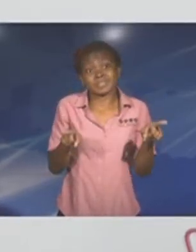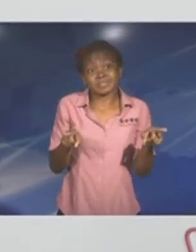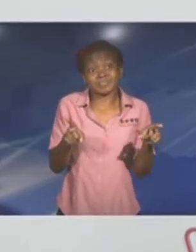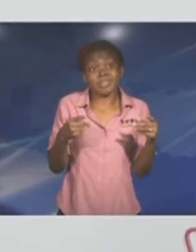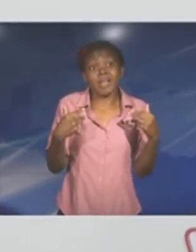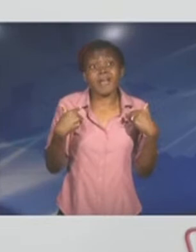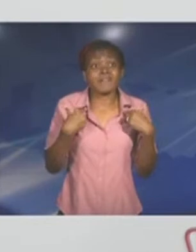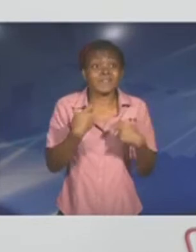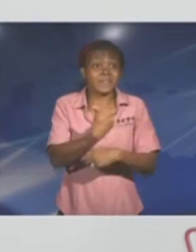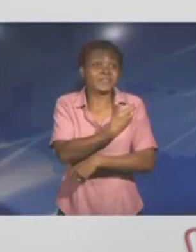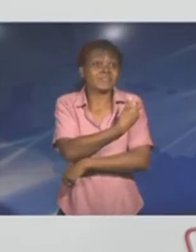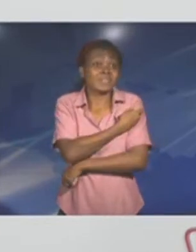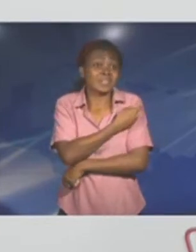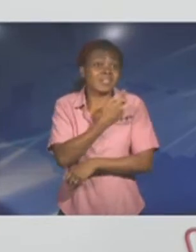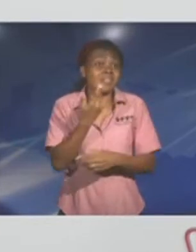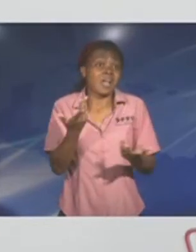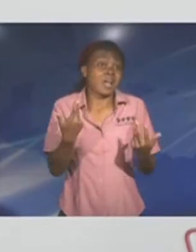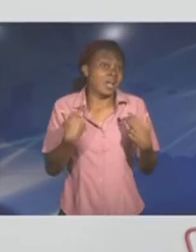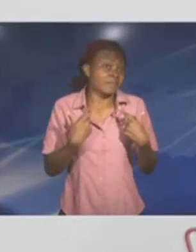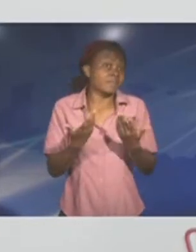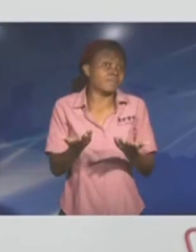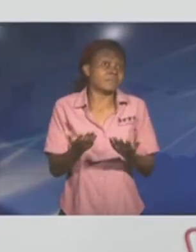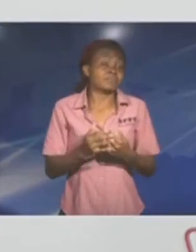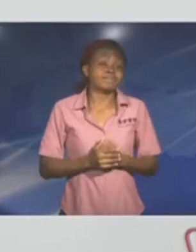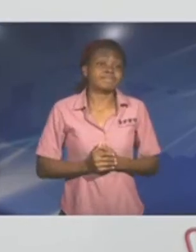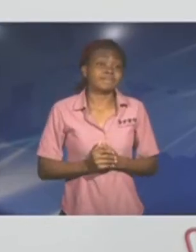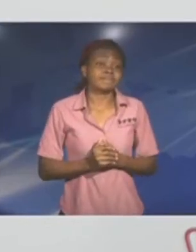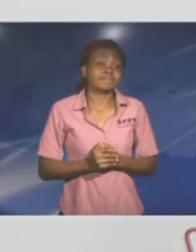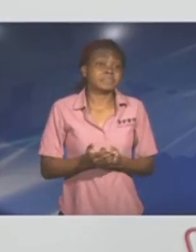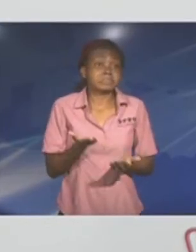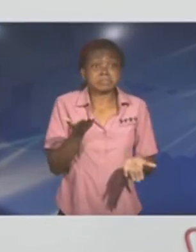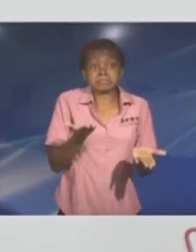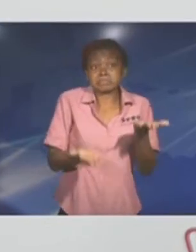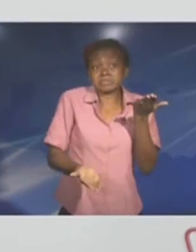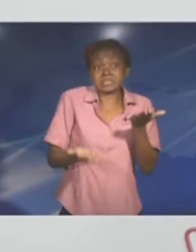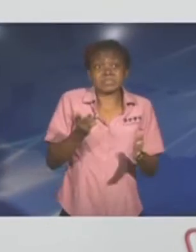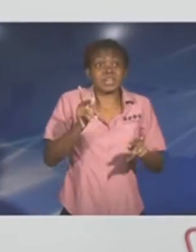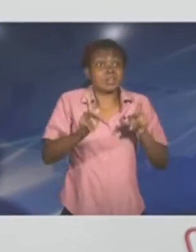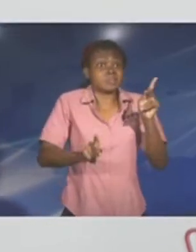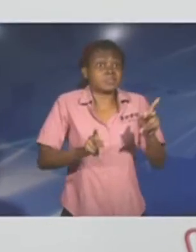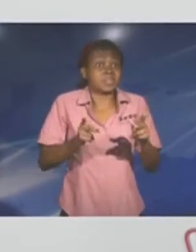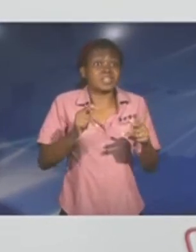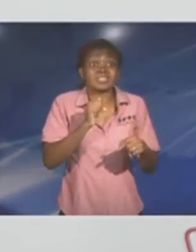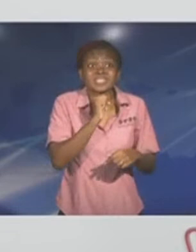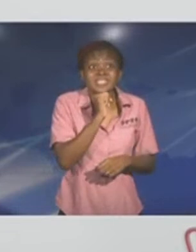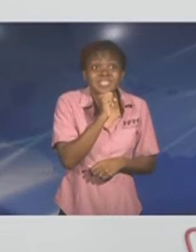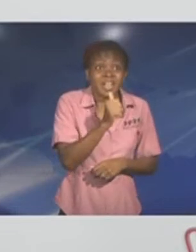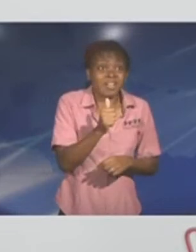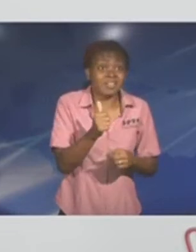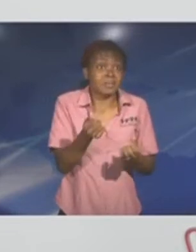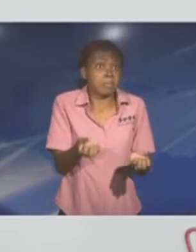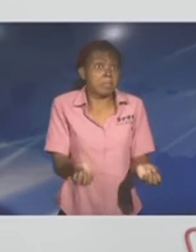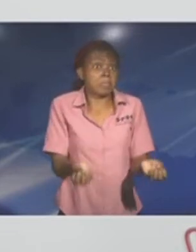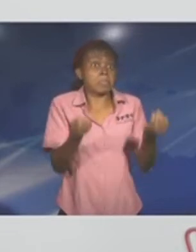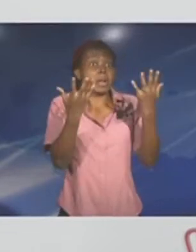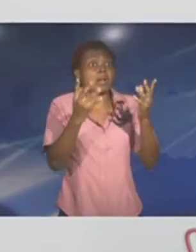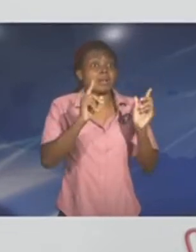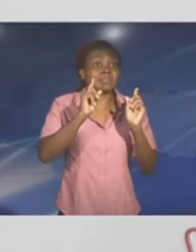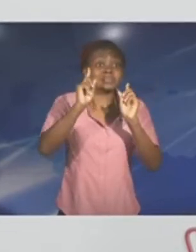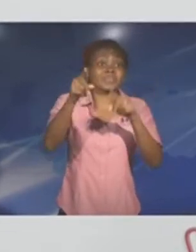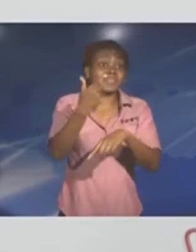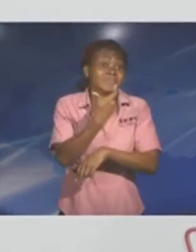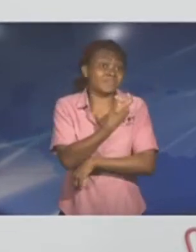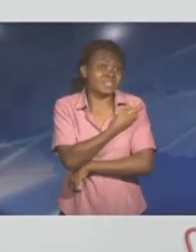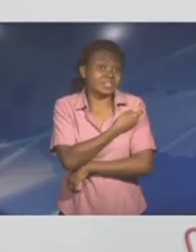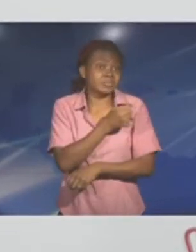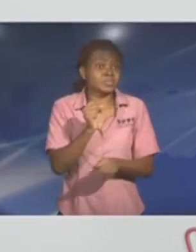not be that that drawdown, that uptake that we would like to see, and therefore we're encouraging those who should get their